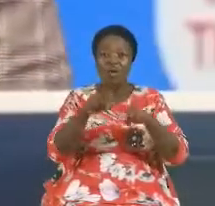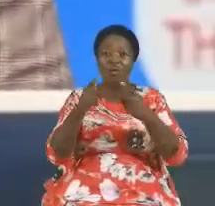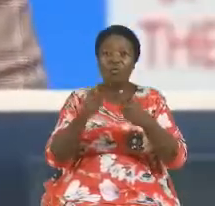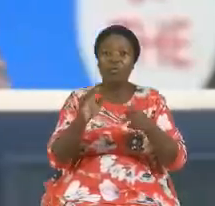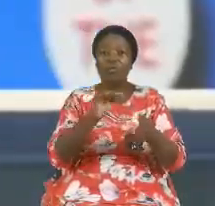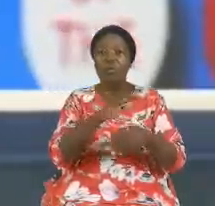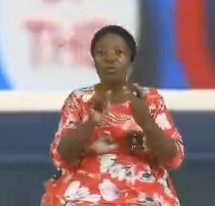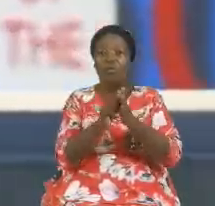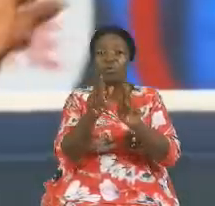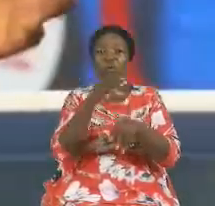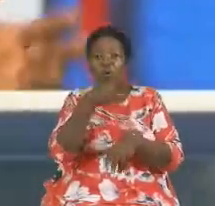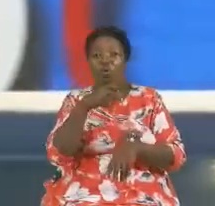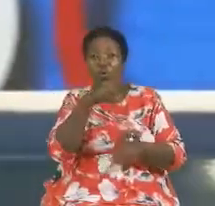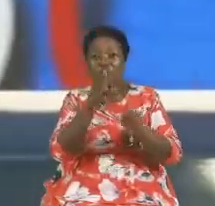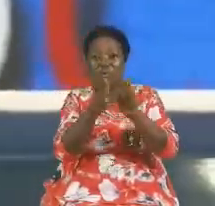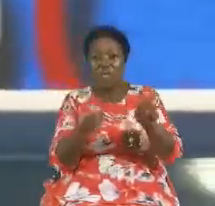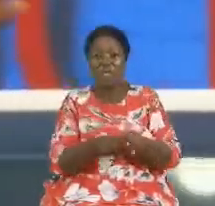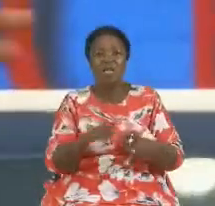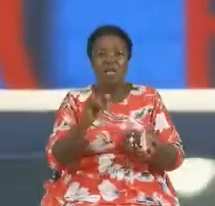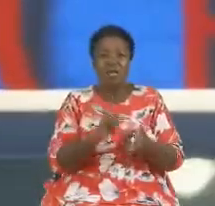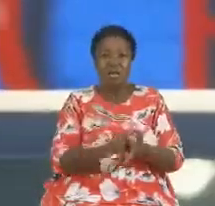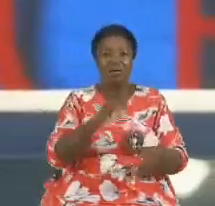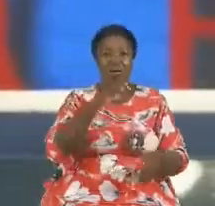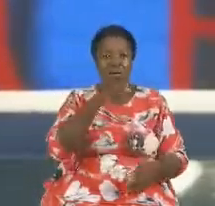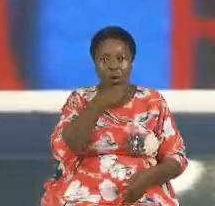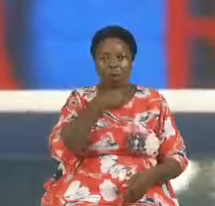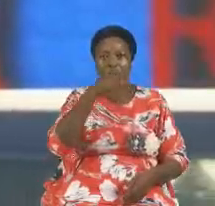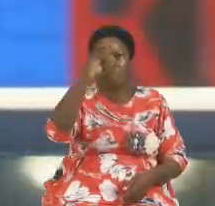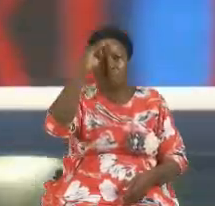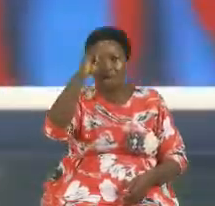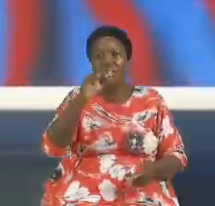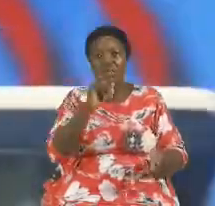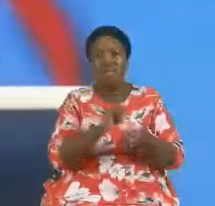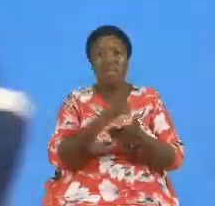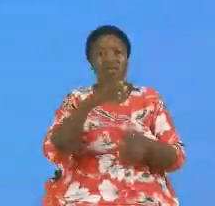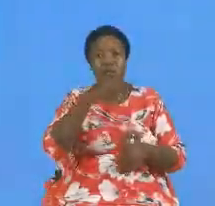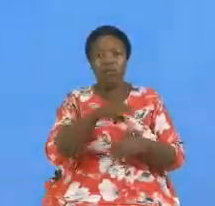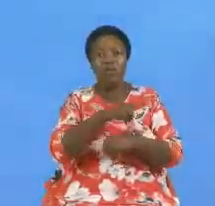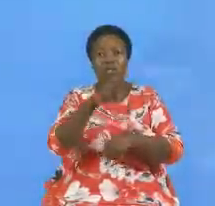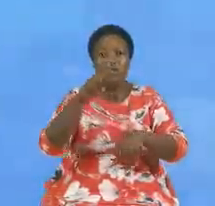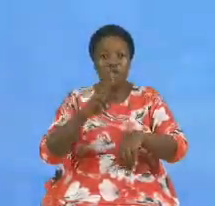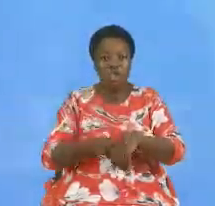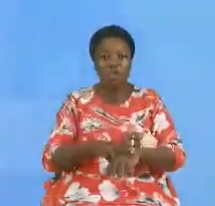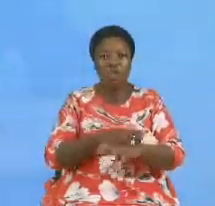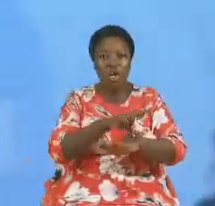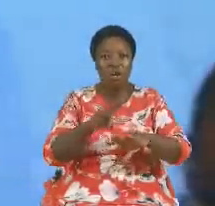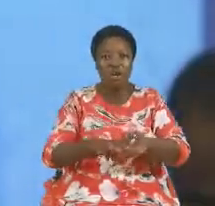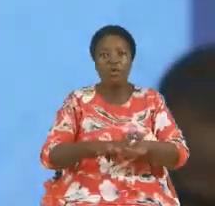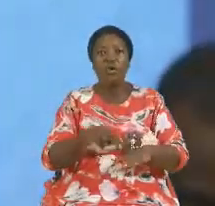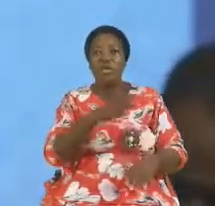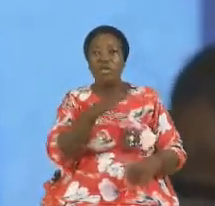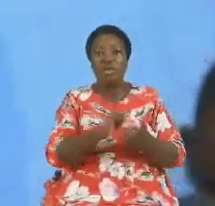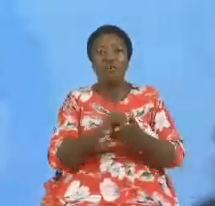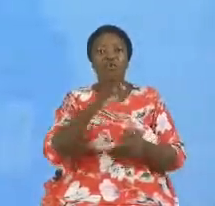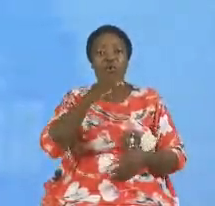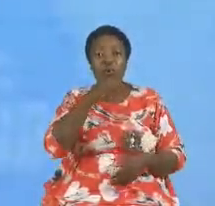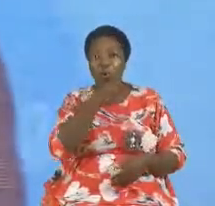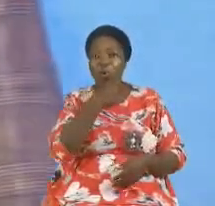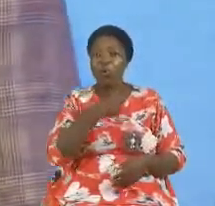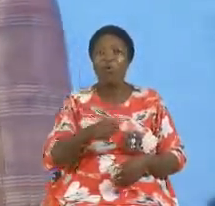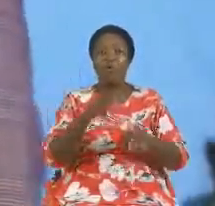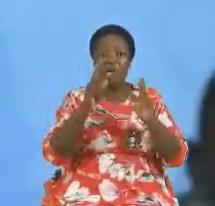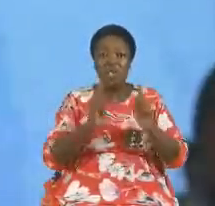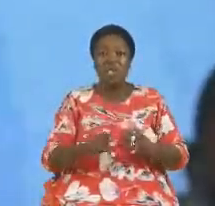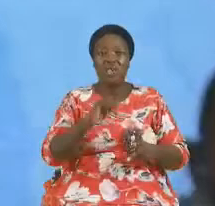old cries and then go to the wrong places. Old, old, old. That old man, that old